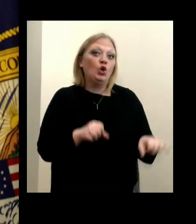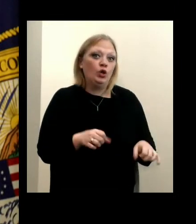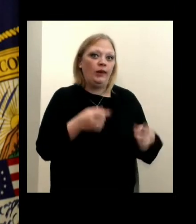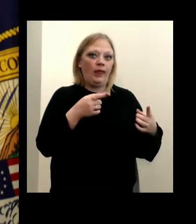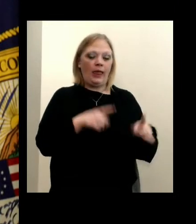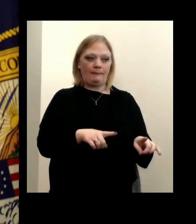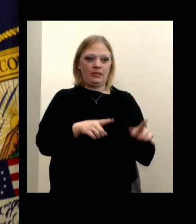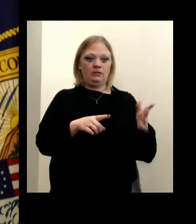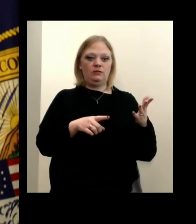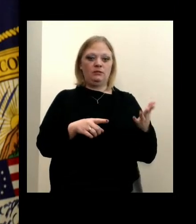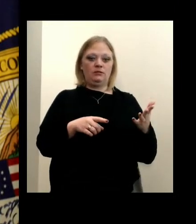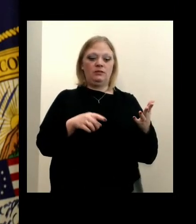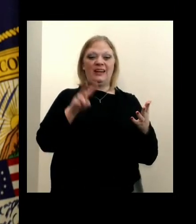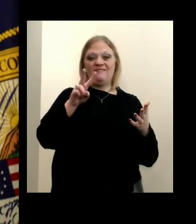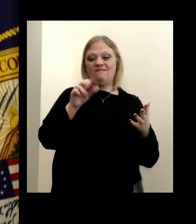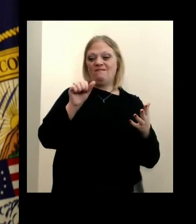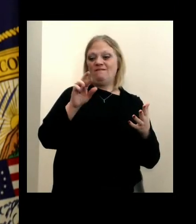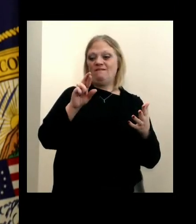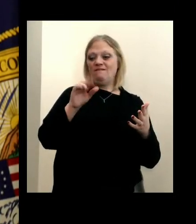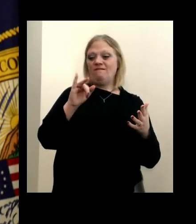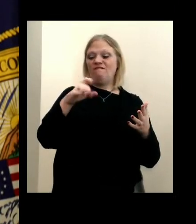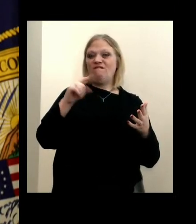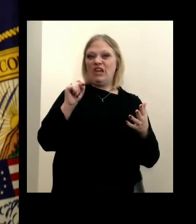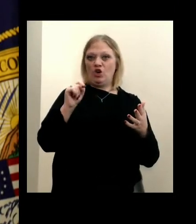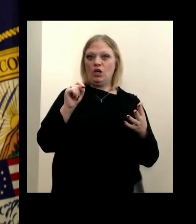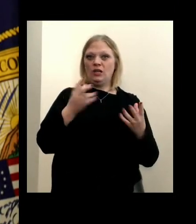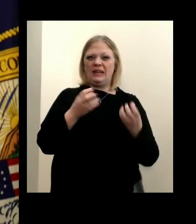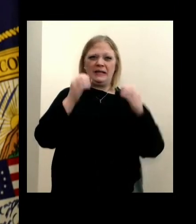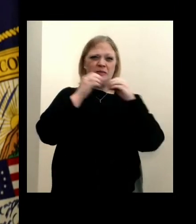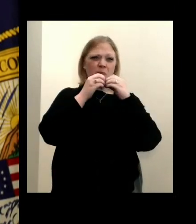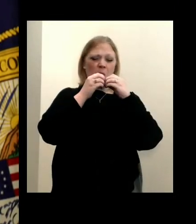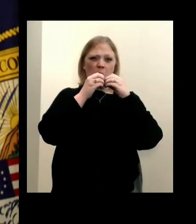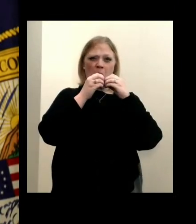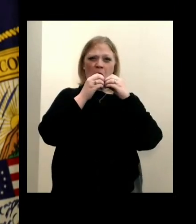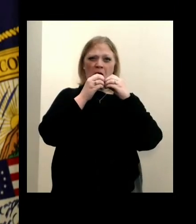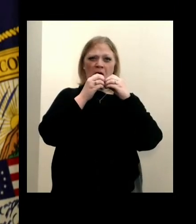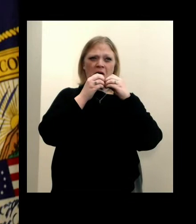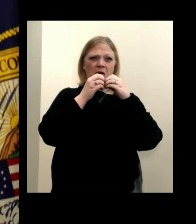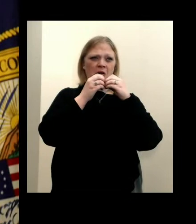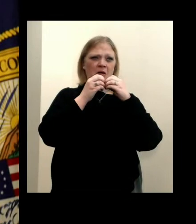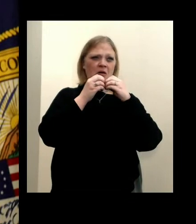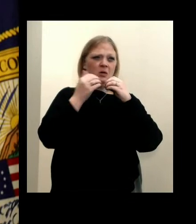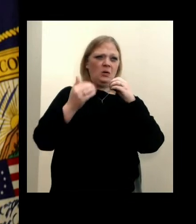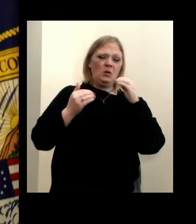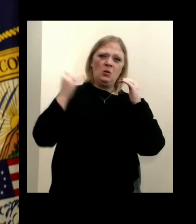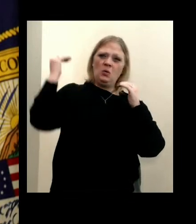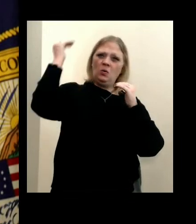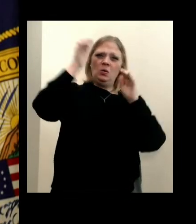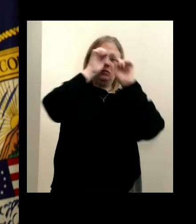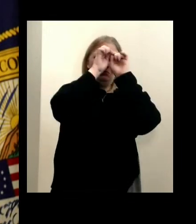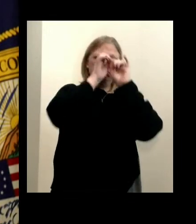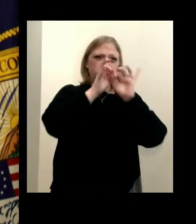this variant that is much more transmissible is probably here. And if it starts seeing